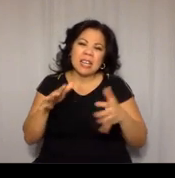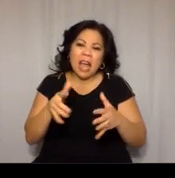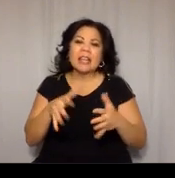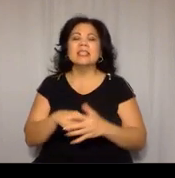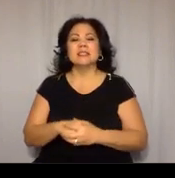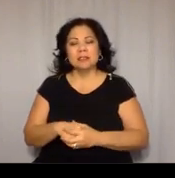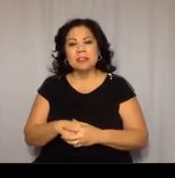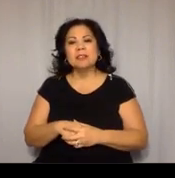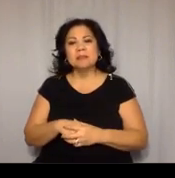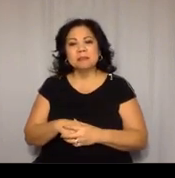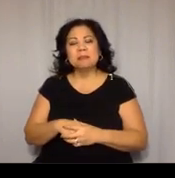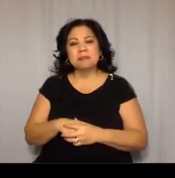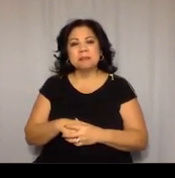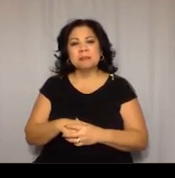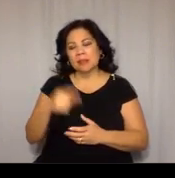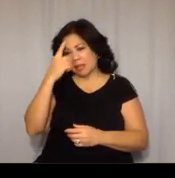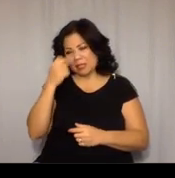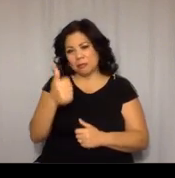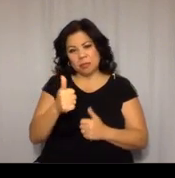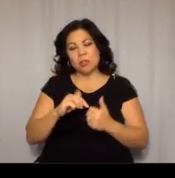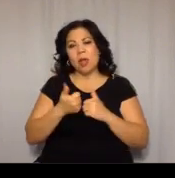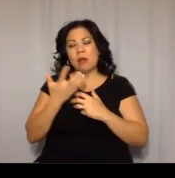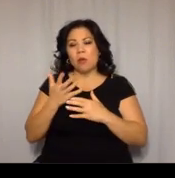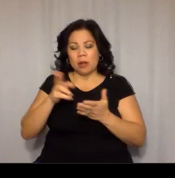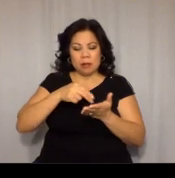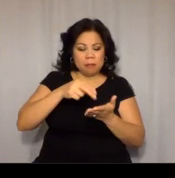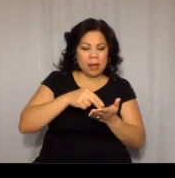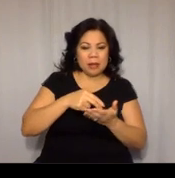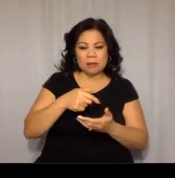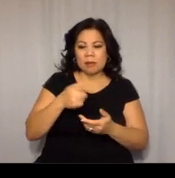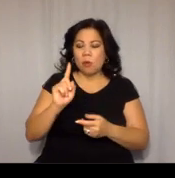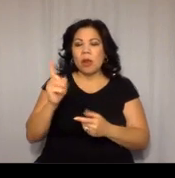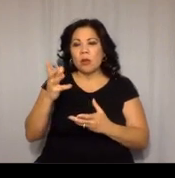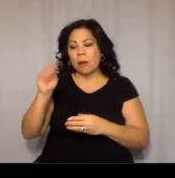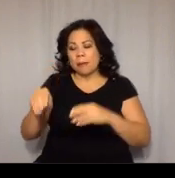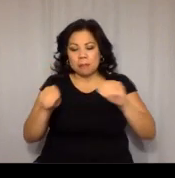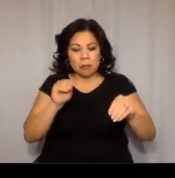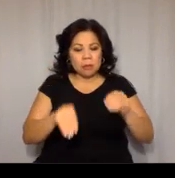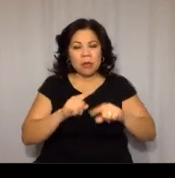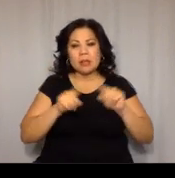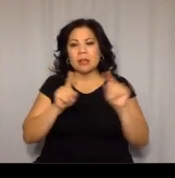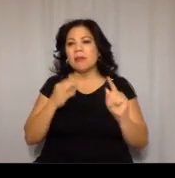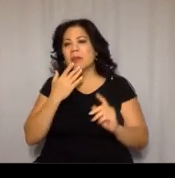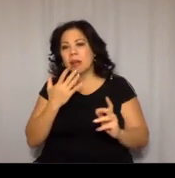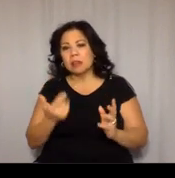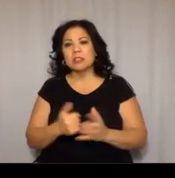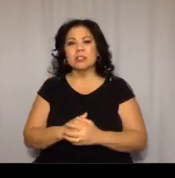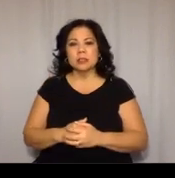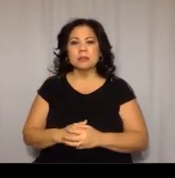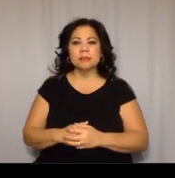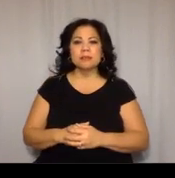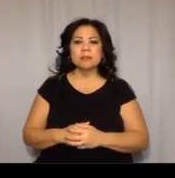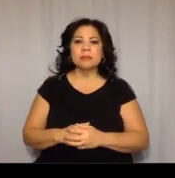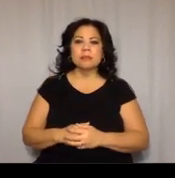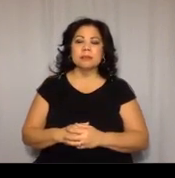next to each other. But this is totally up to you how you want to do this. I need a little bit more paint. Okay, so I'm going to go ahead and